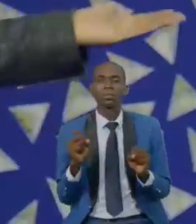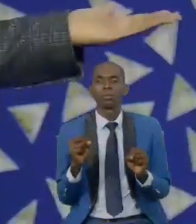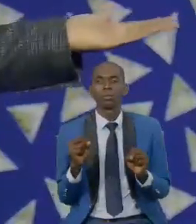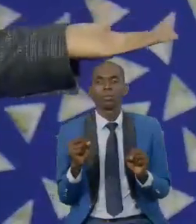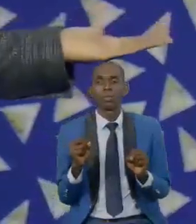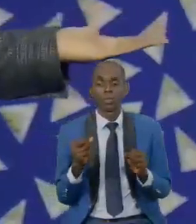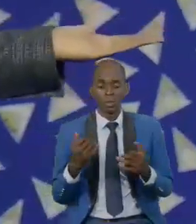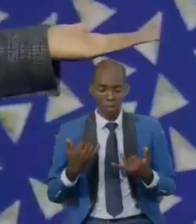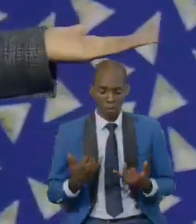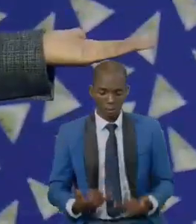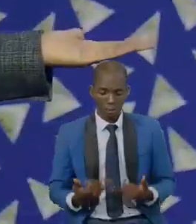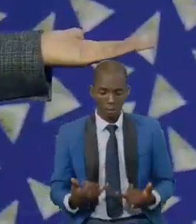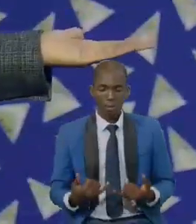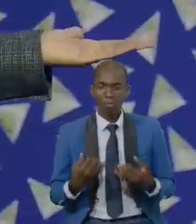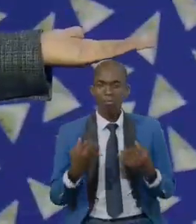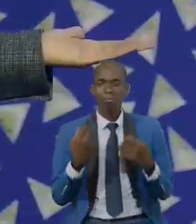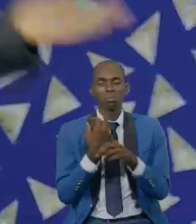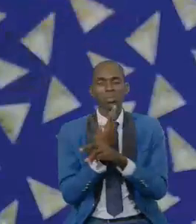Present redemption.